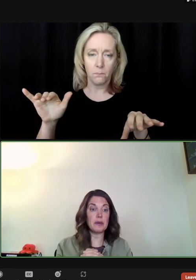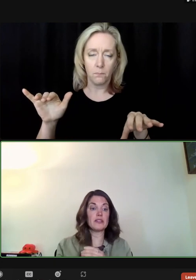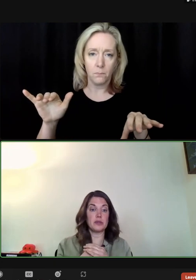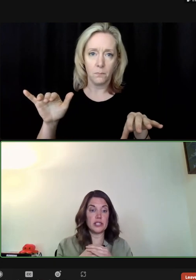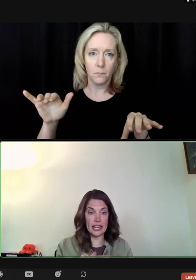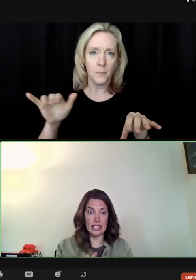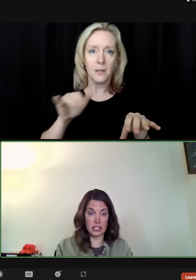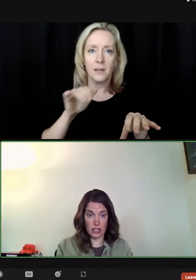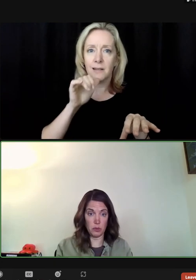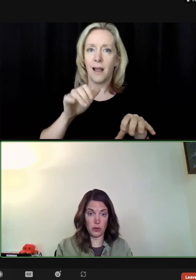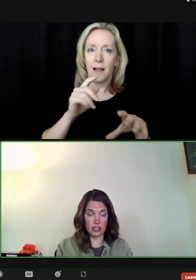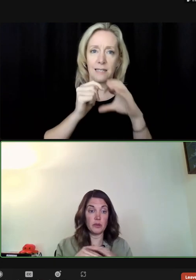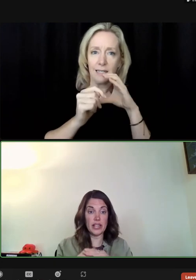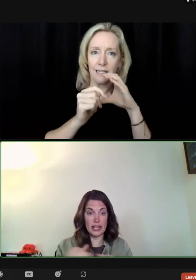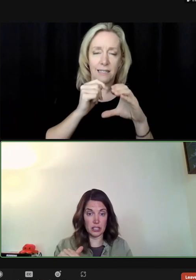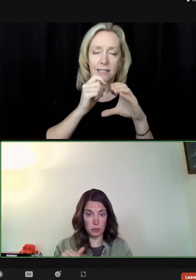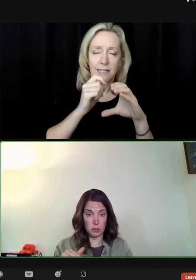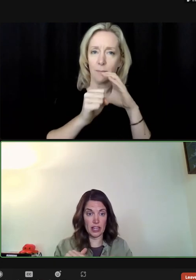we're not talking about simultaneous